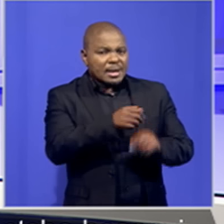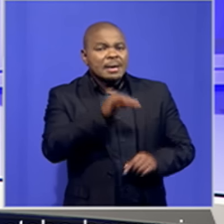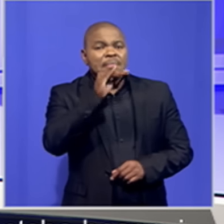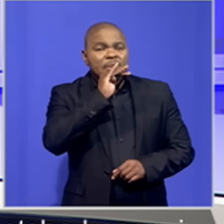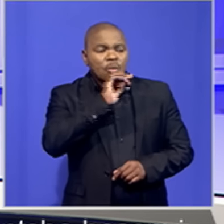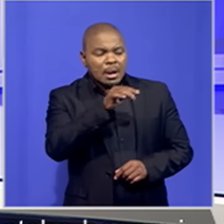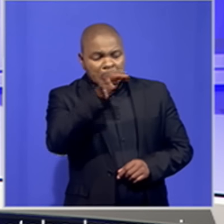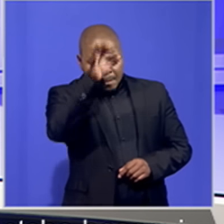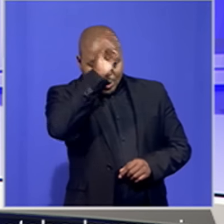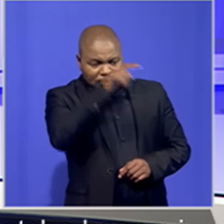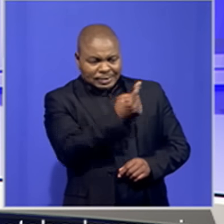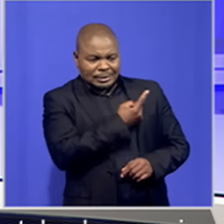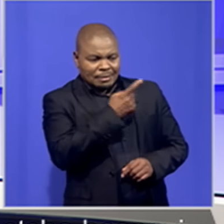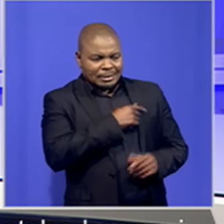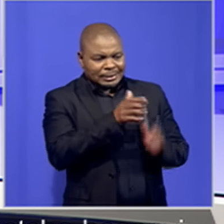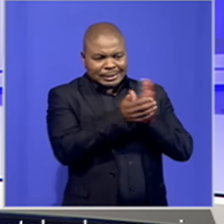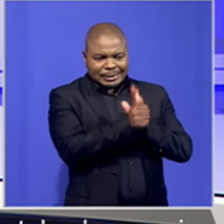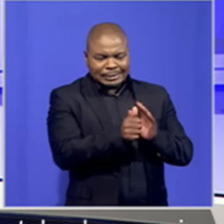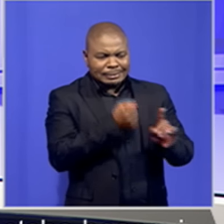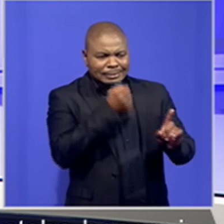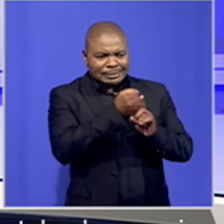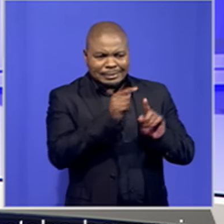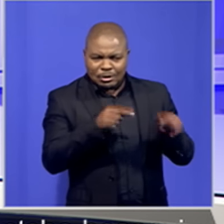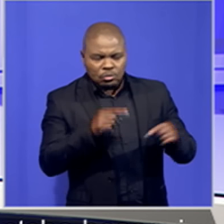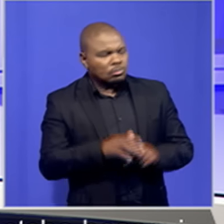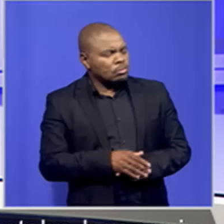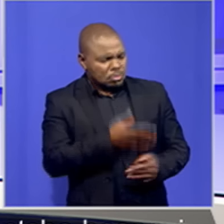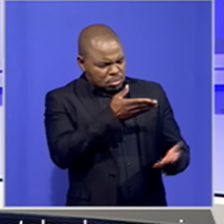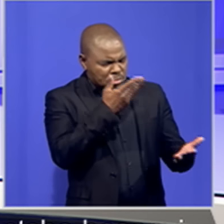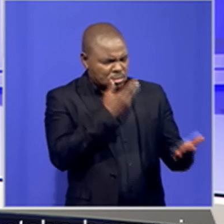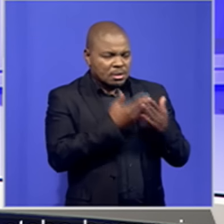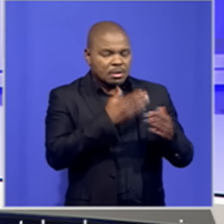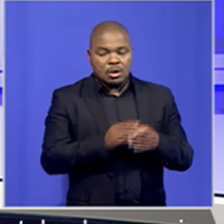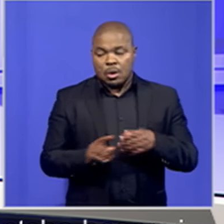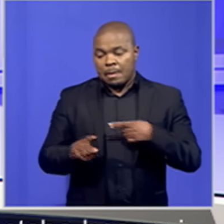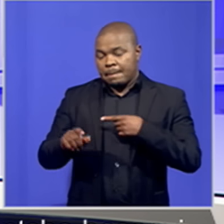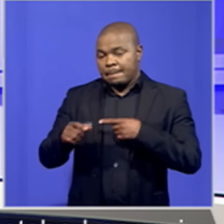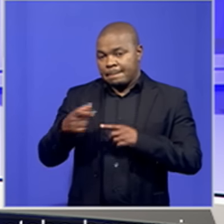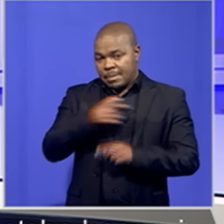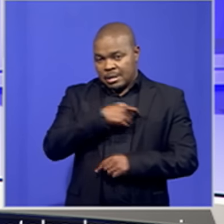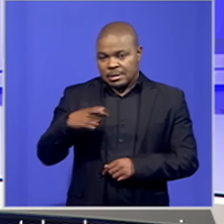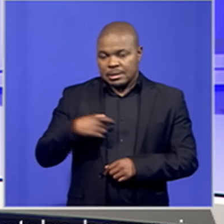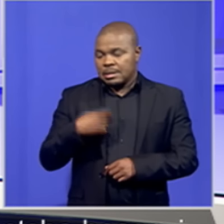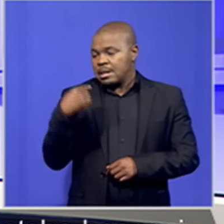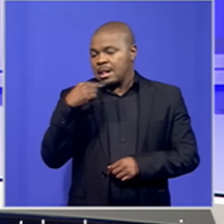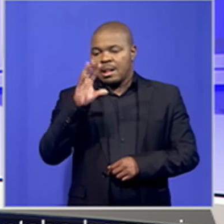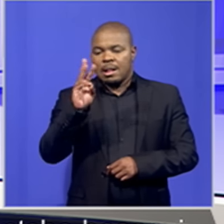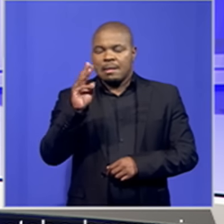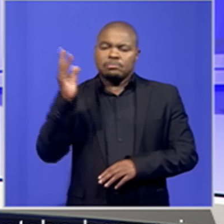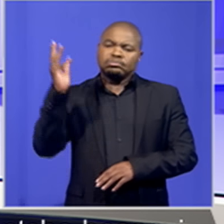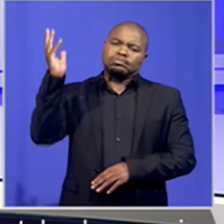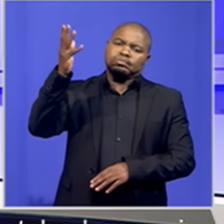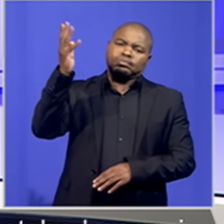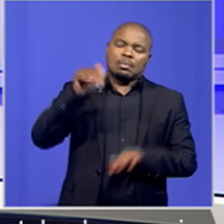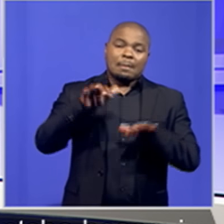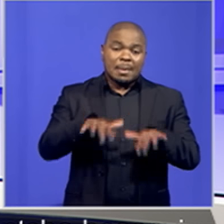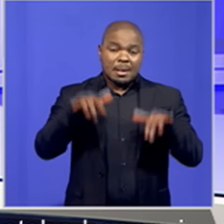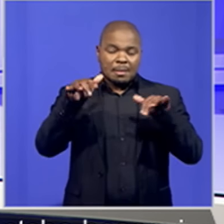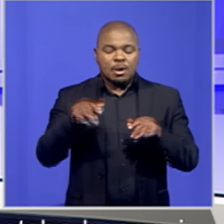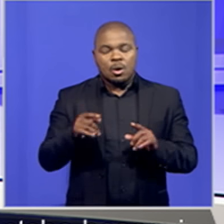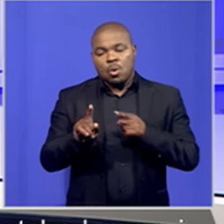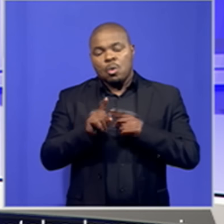gore sepodisi ga sena bokgoni jwa go lwantsha bosenyi. Ka nako ya puo ya gagwe le setšhaba ka Labone, Mopresidente Ramaphosa o